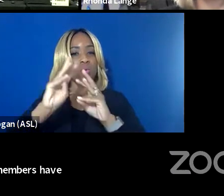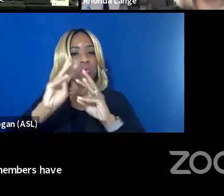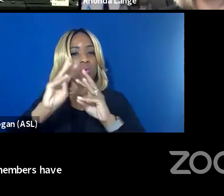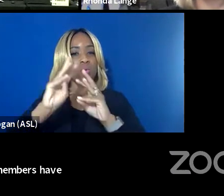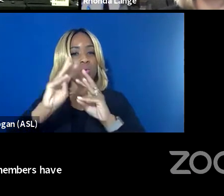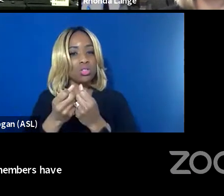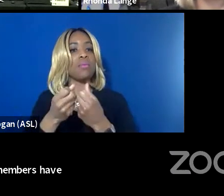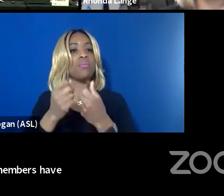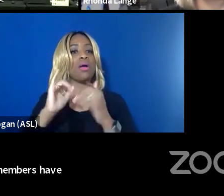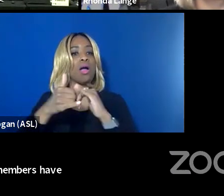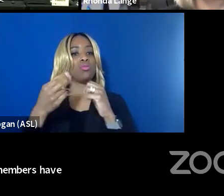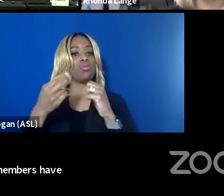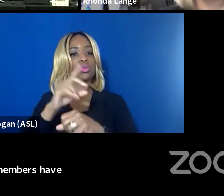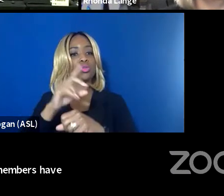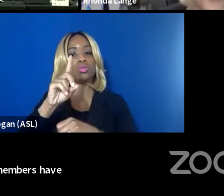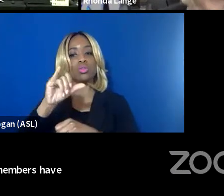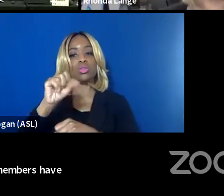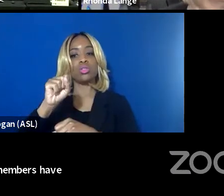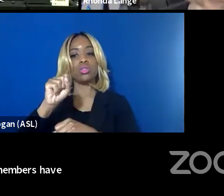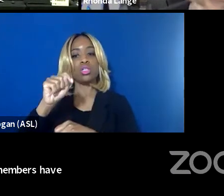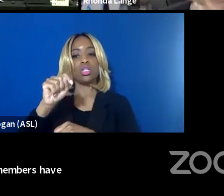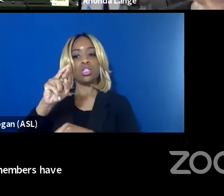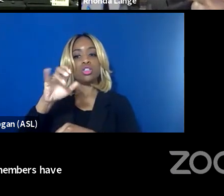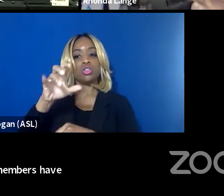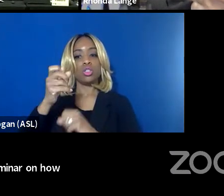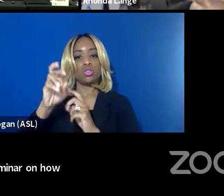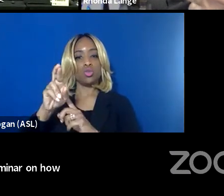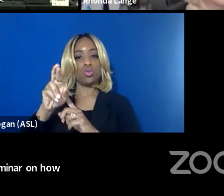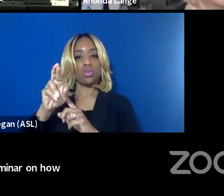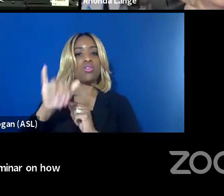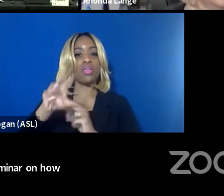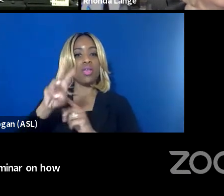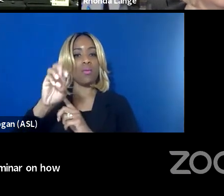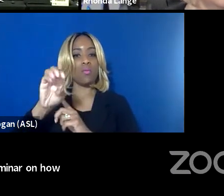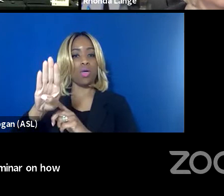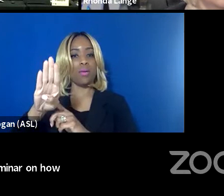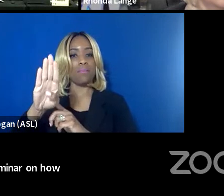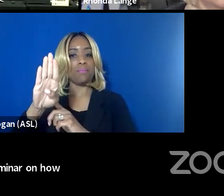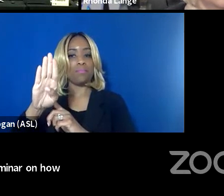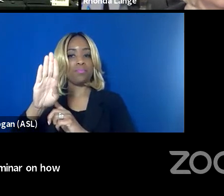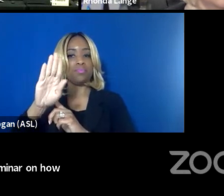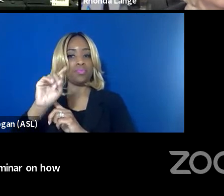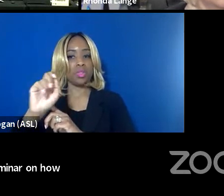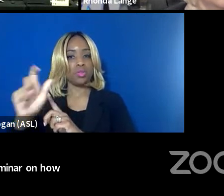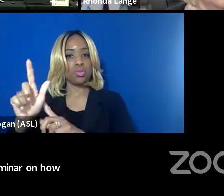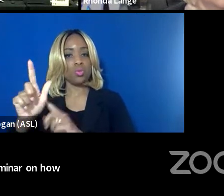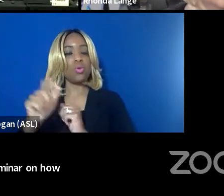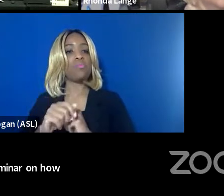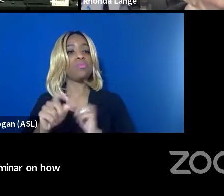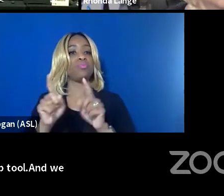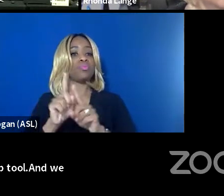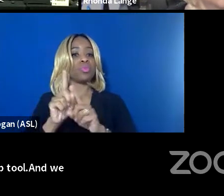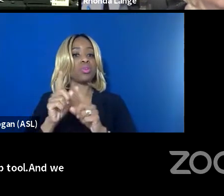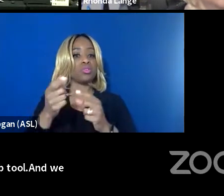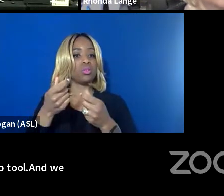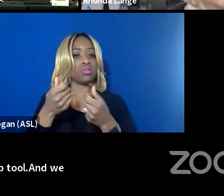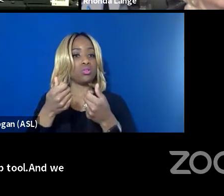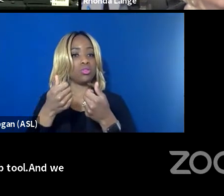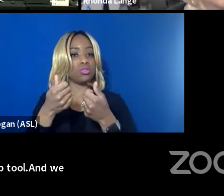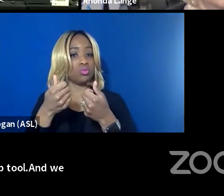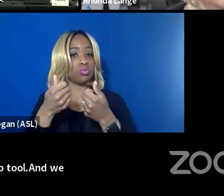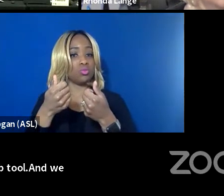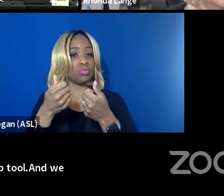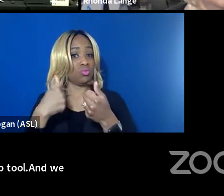use District R, the web tool. And we then, as a group, tried our hand at drawing a